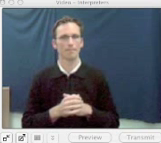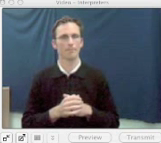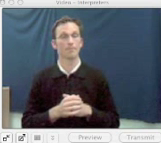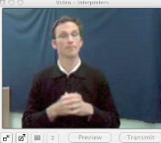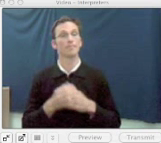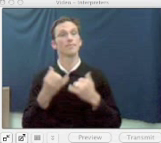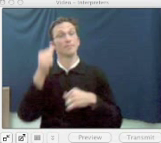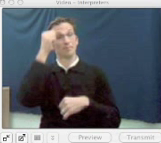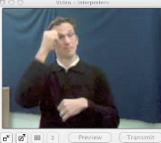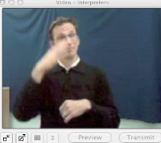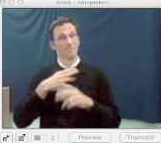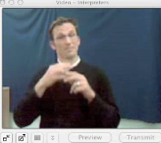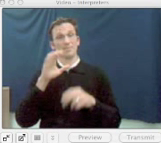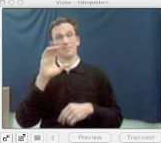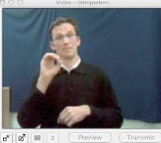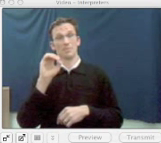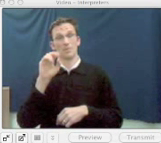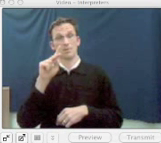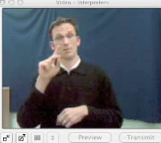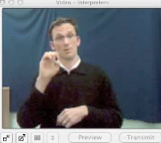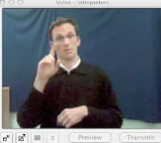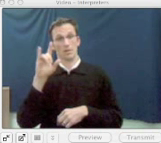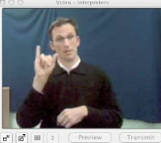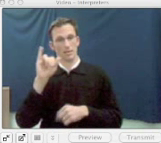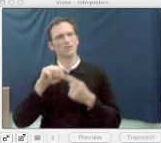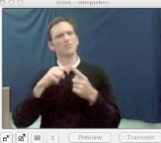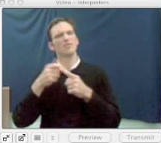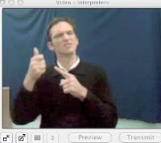Coakley, in his Exploring Ethics